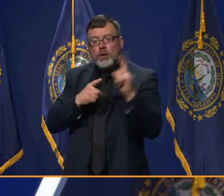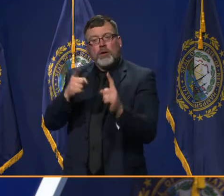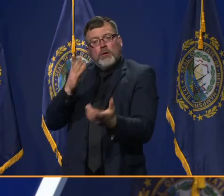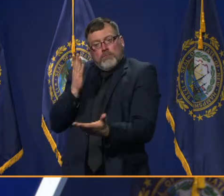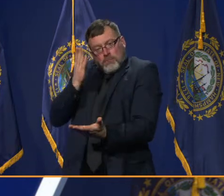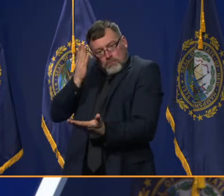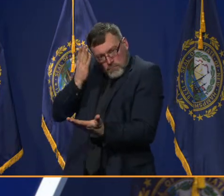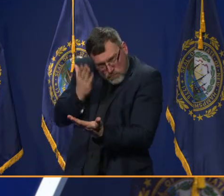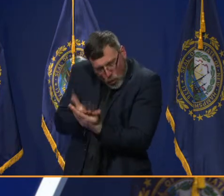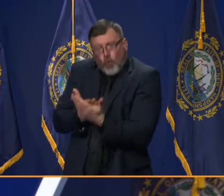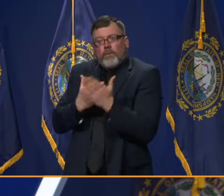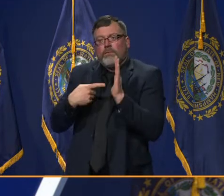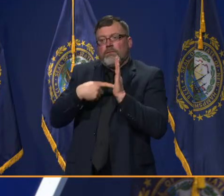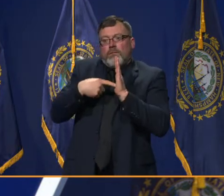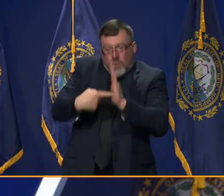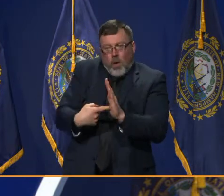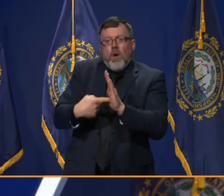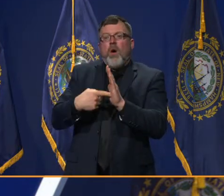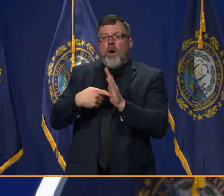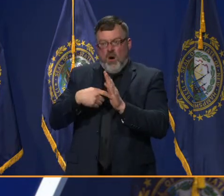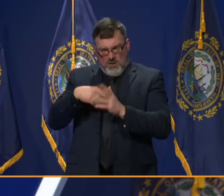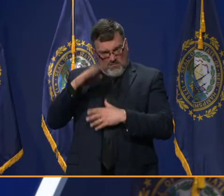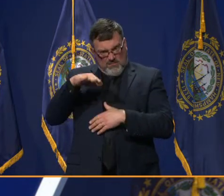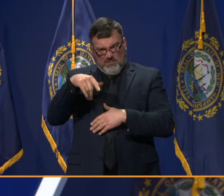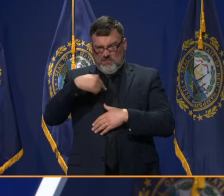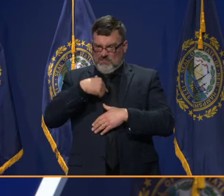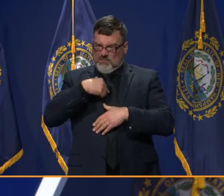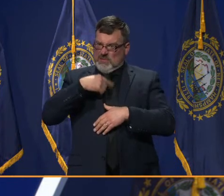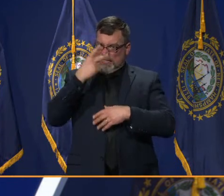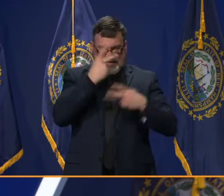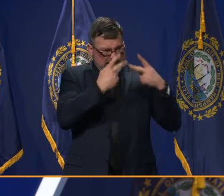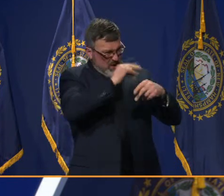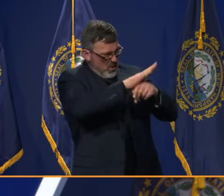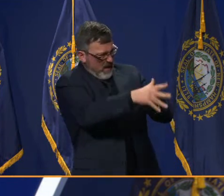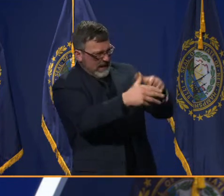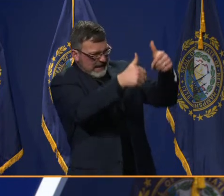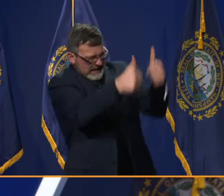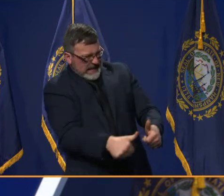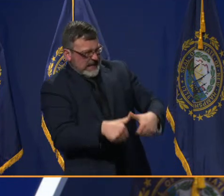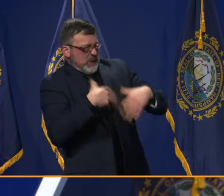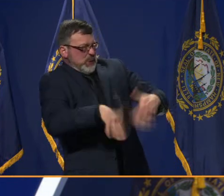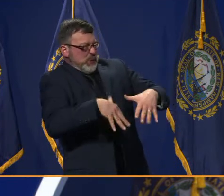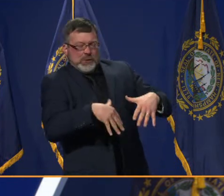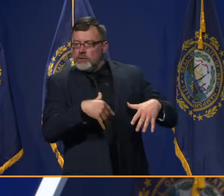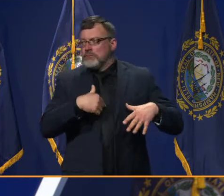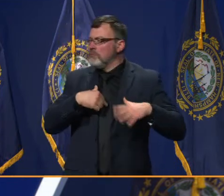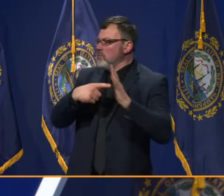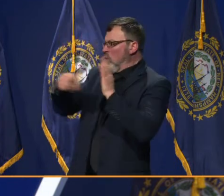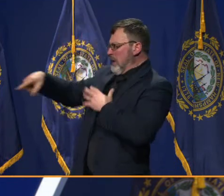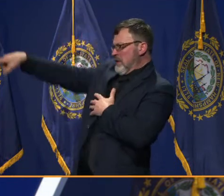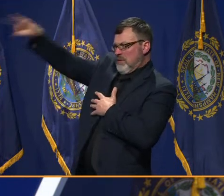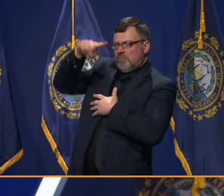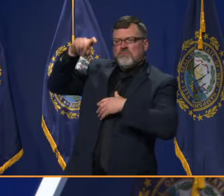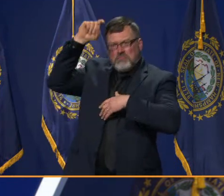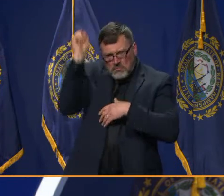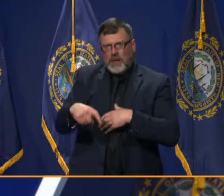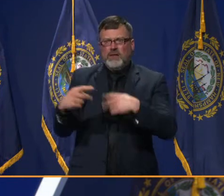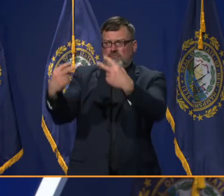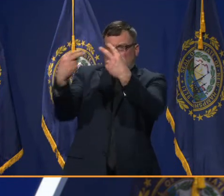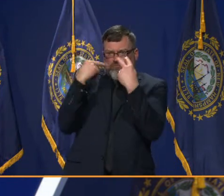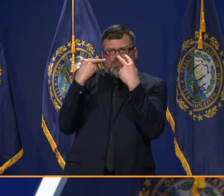had seen, she wanted to reaffirm to the citizens of New Hampshire the importance of taking the right steps to end this